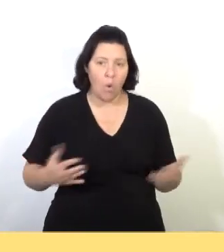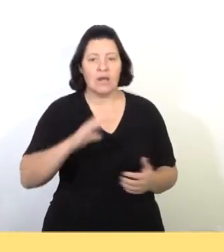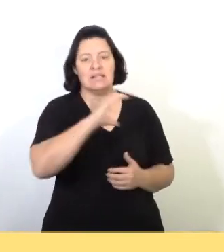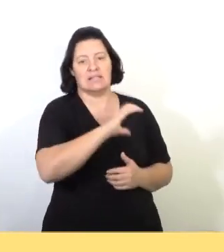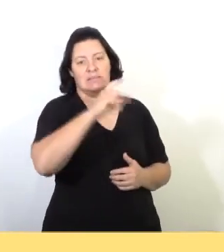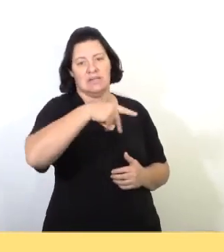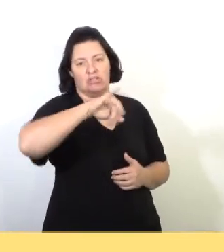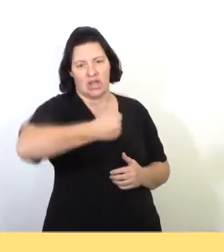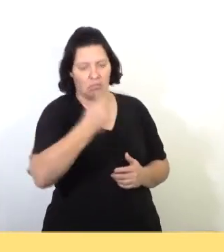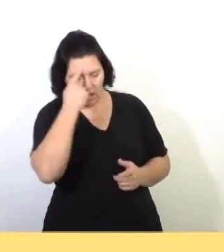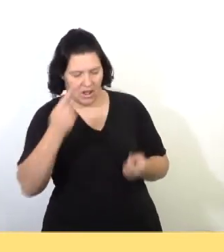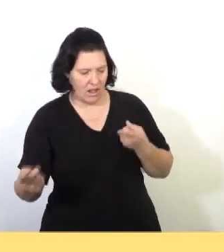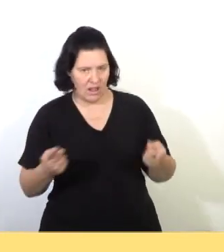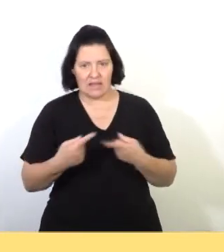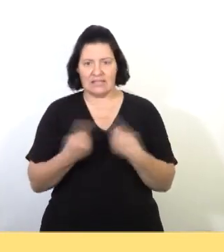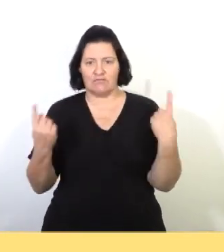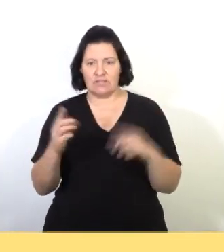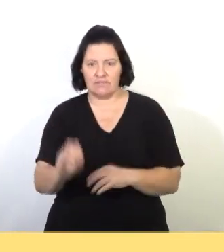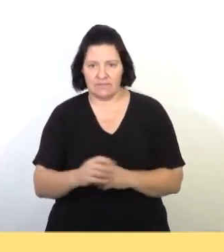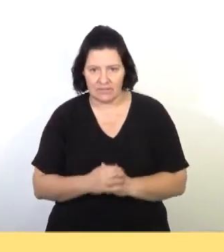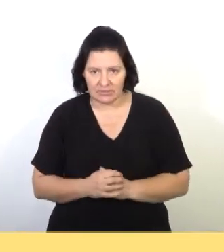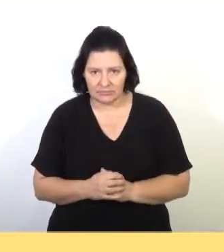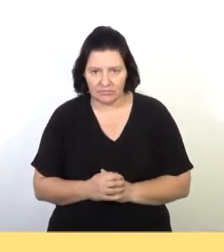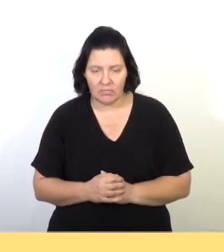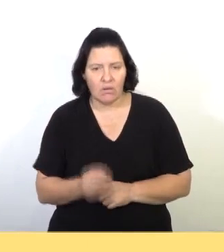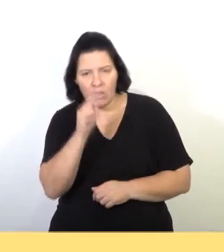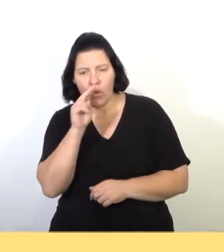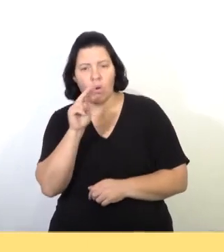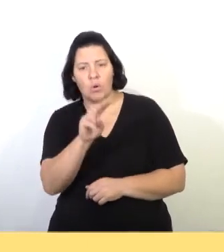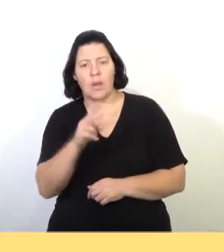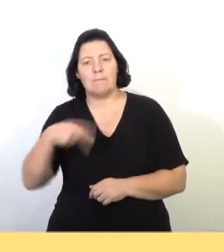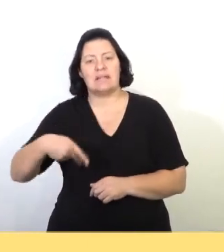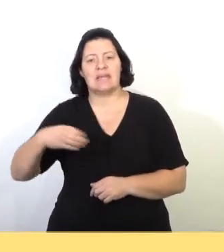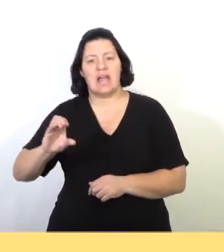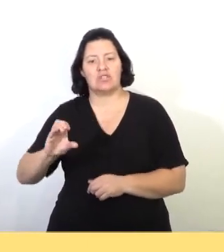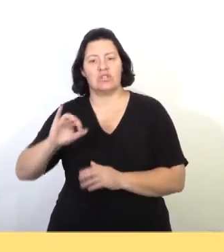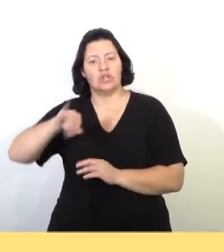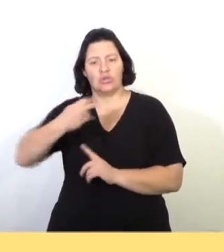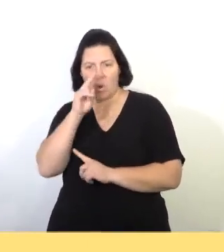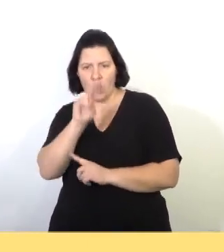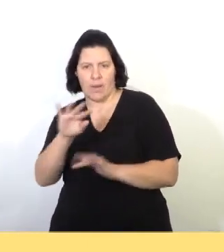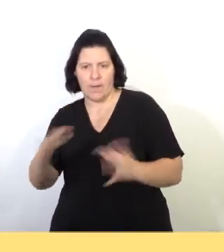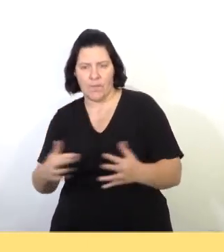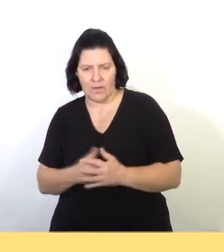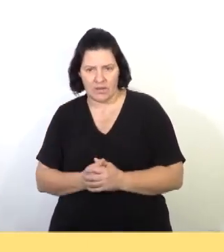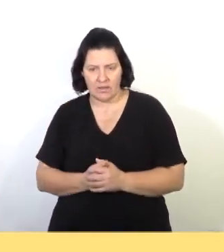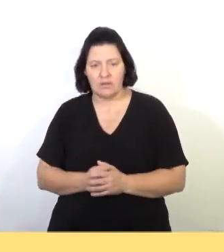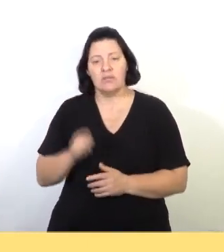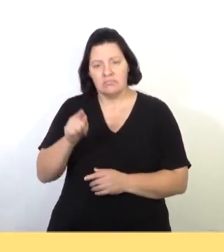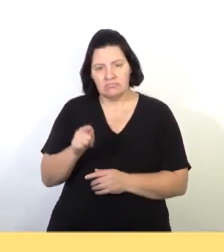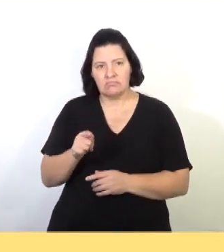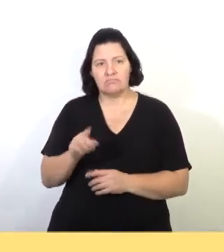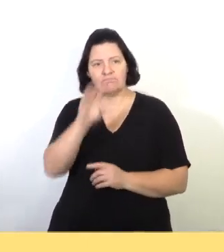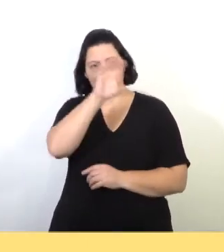the CPJ. Now, let us quickly look now at how the petty cash journal looks like. Here is